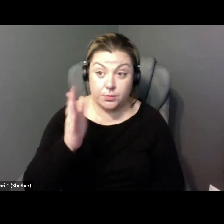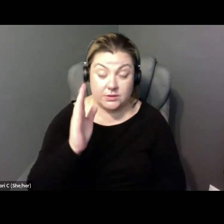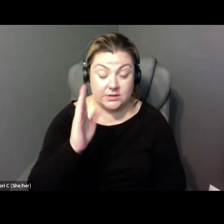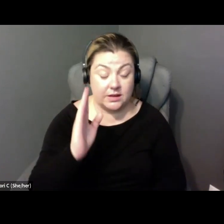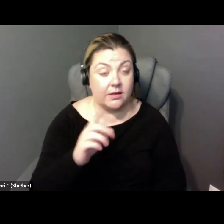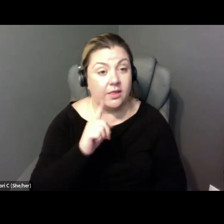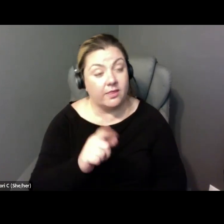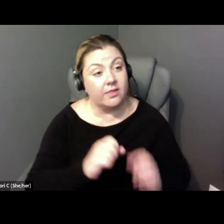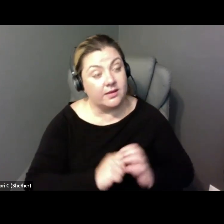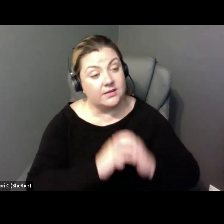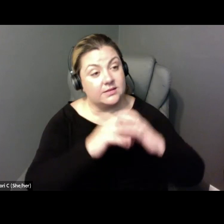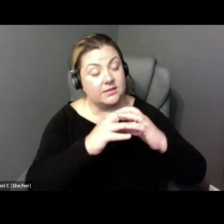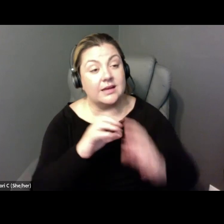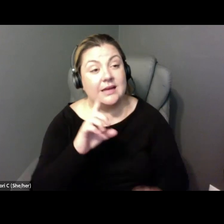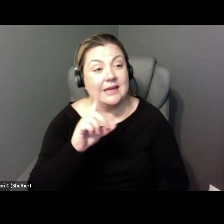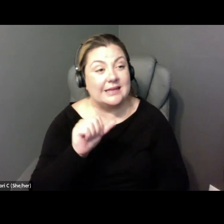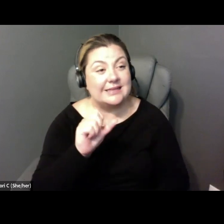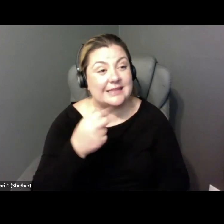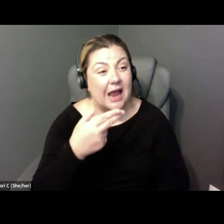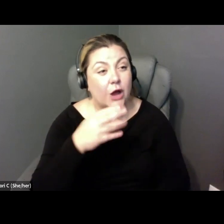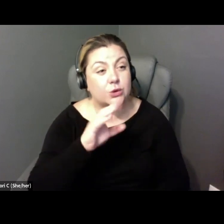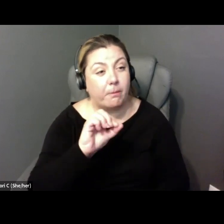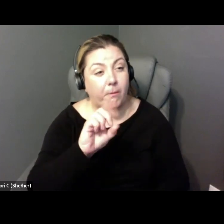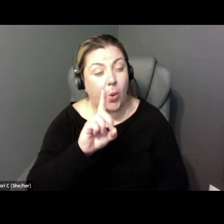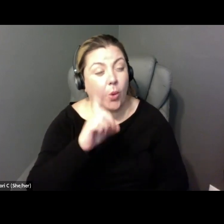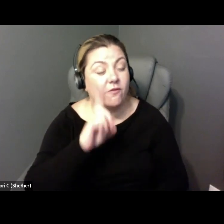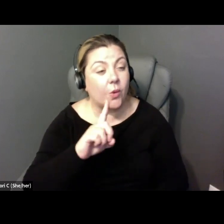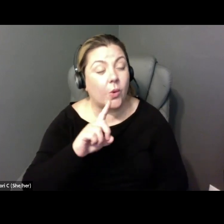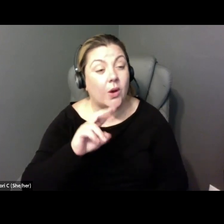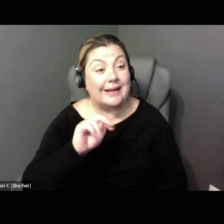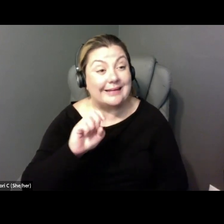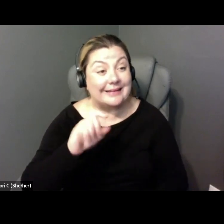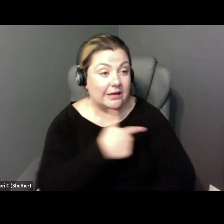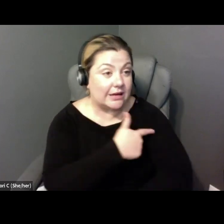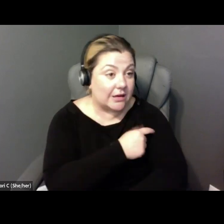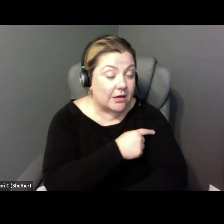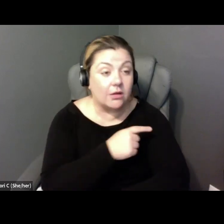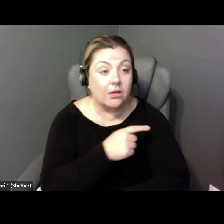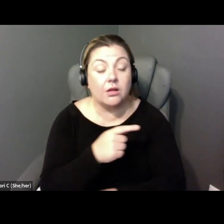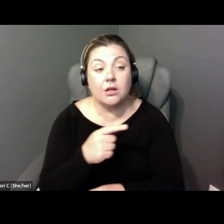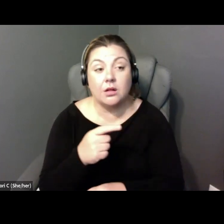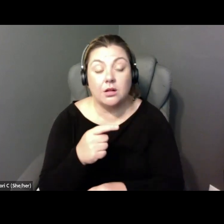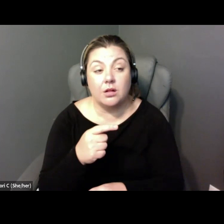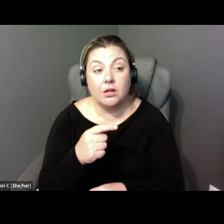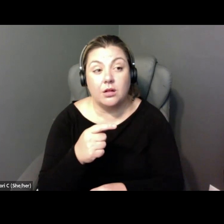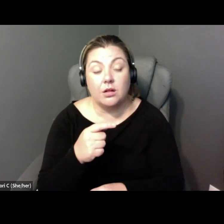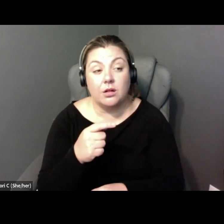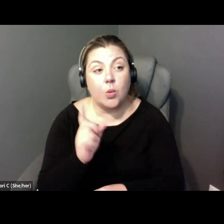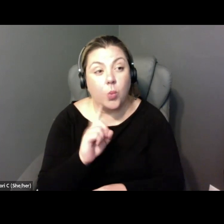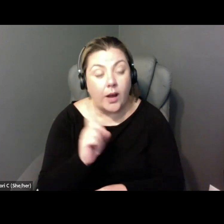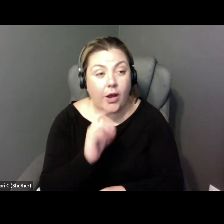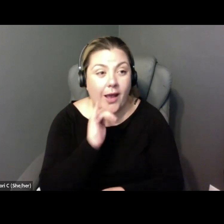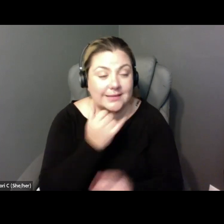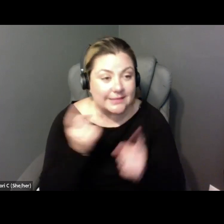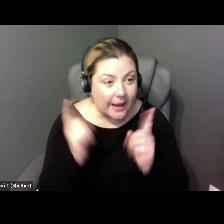creation of the dashboard illustrating needle exchange sites and where incidents had happened. An attendee would